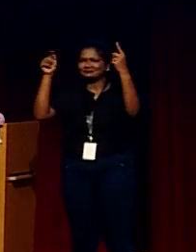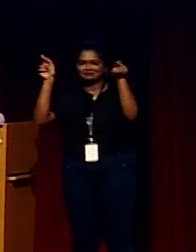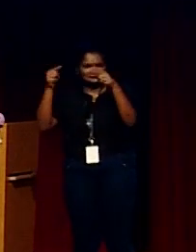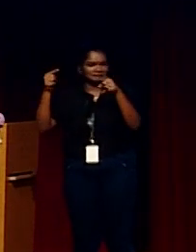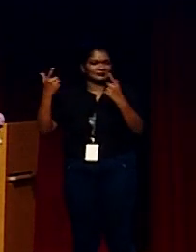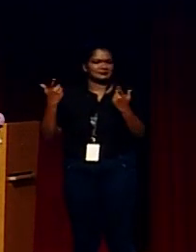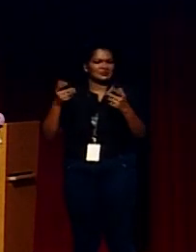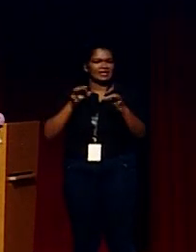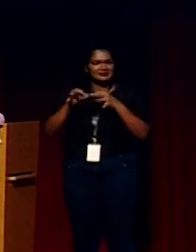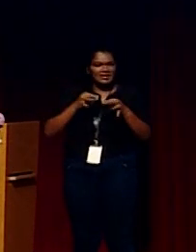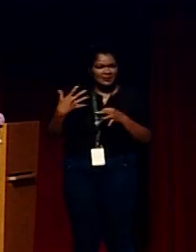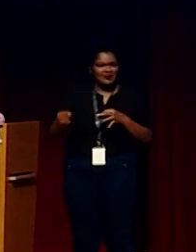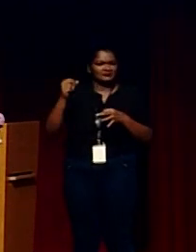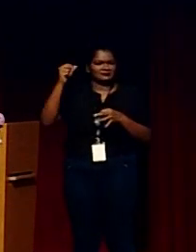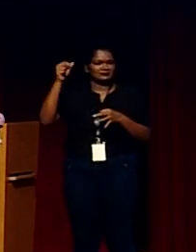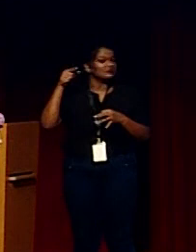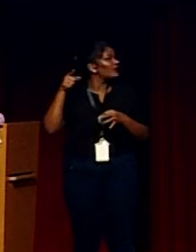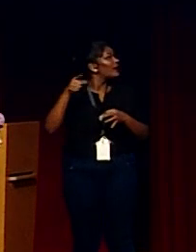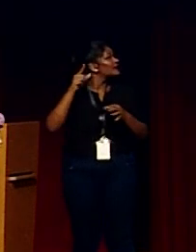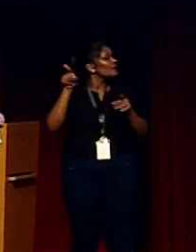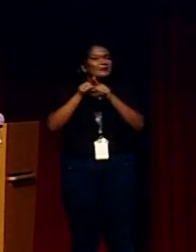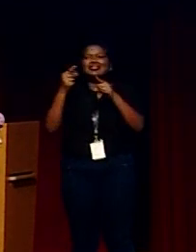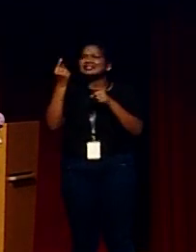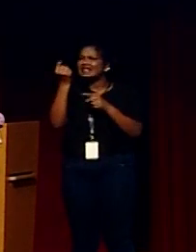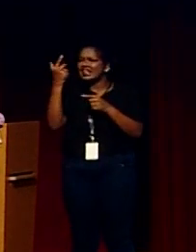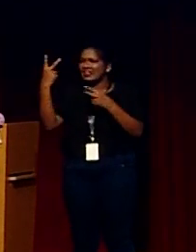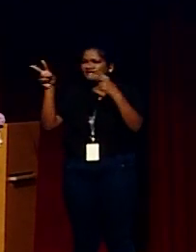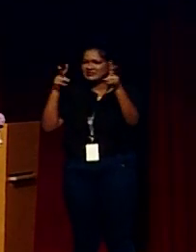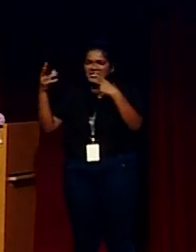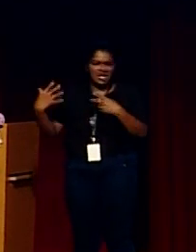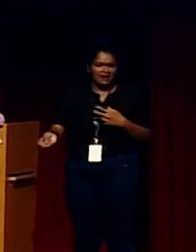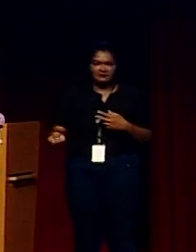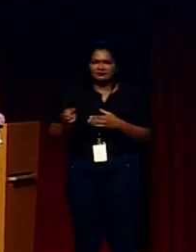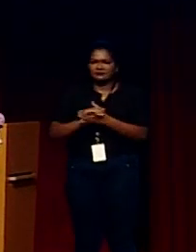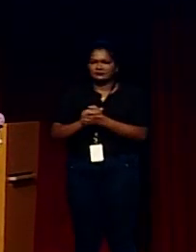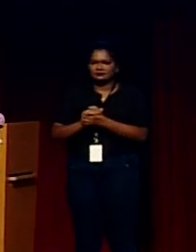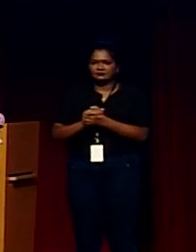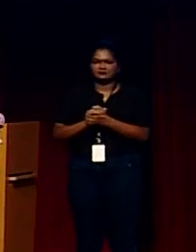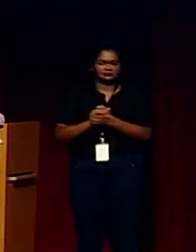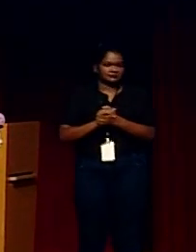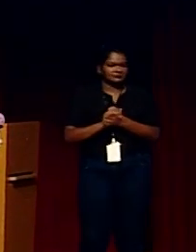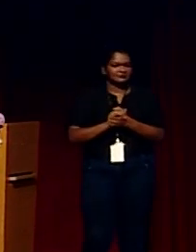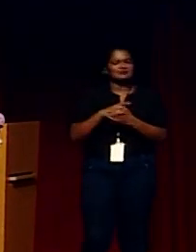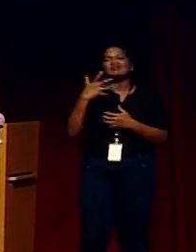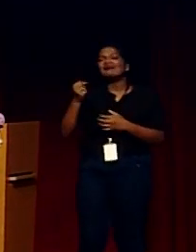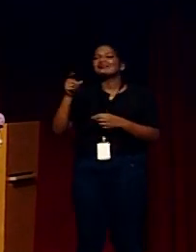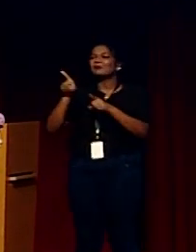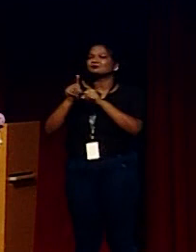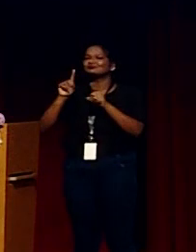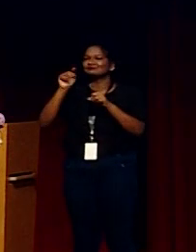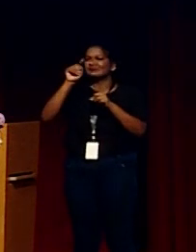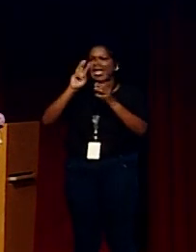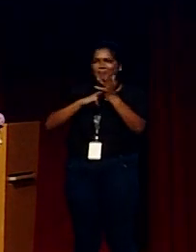of symbols. The only thing where you get a slight difference where you notice that there's something going